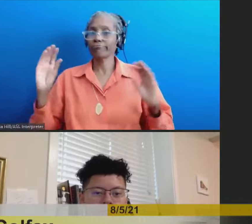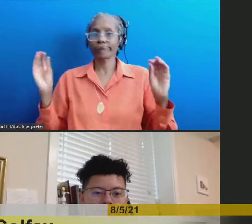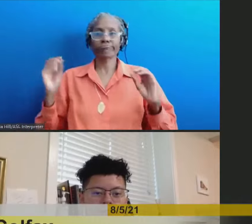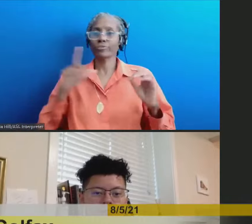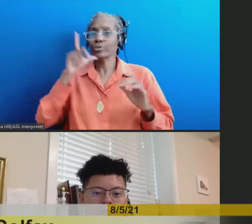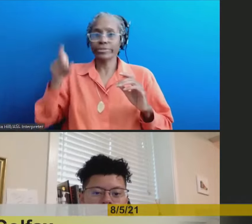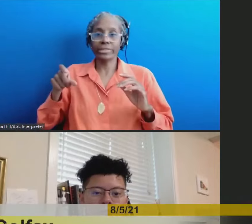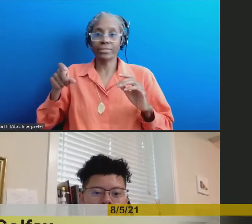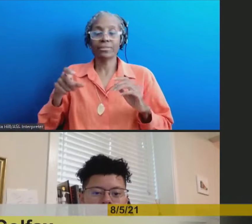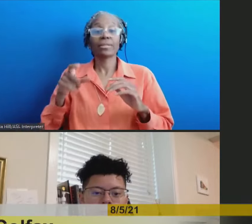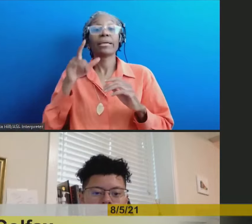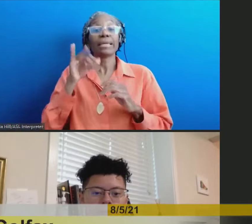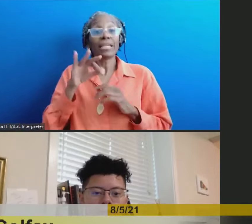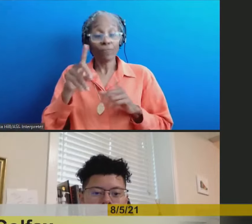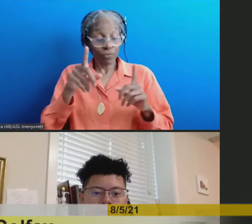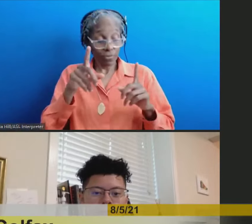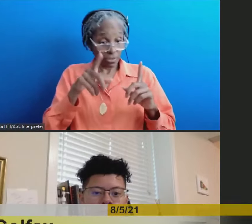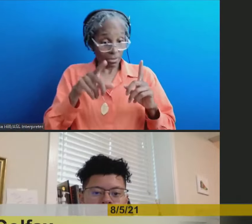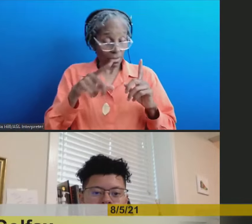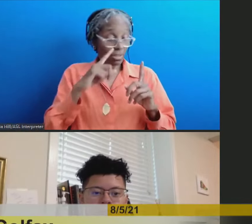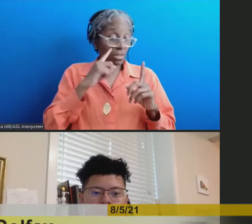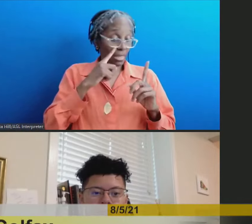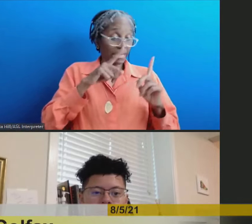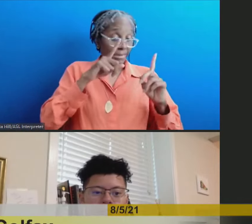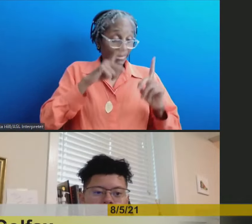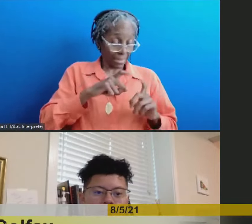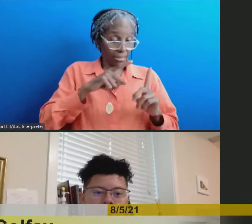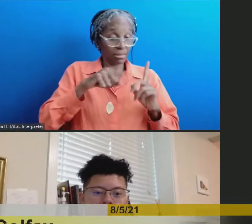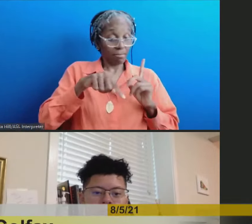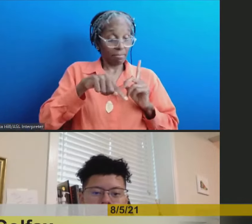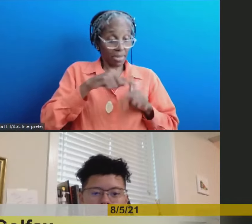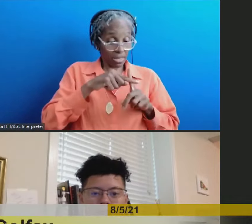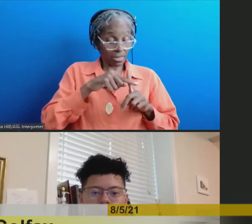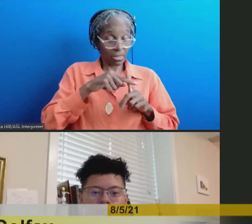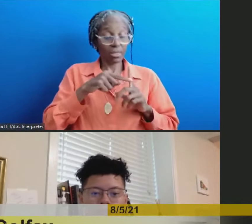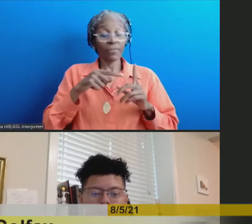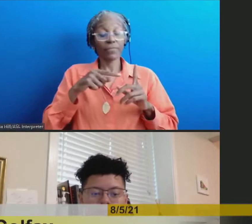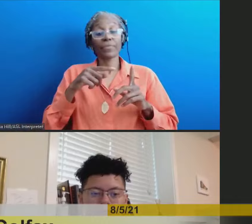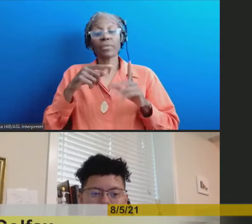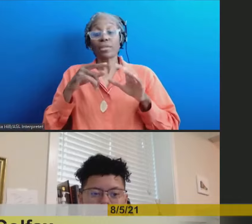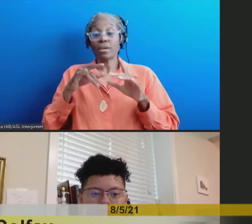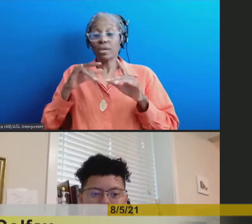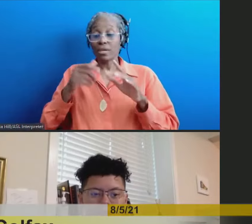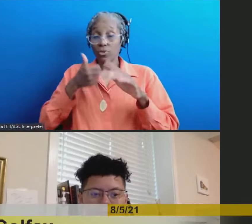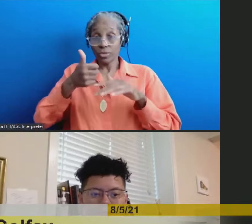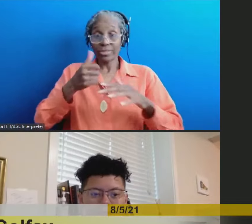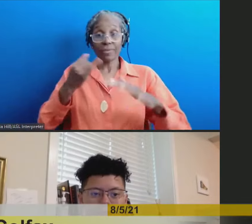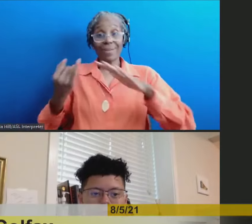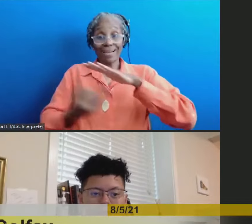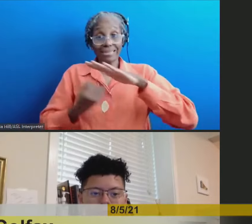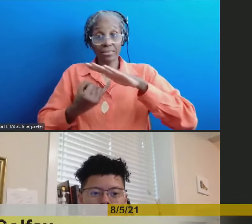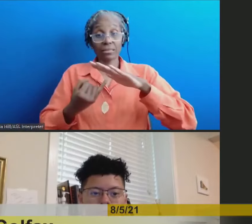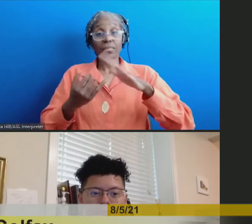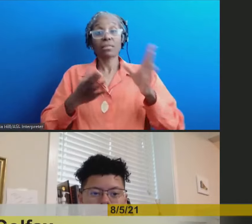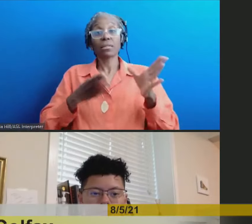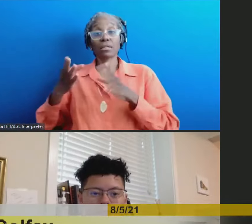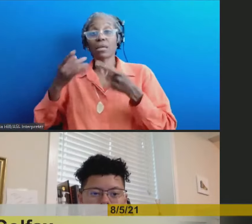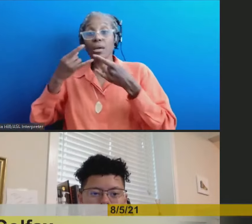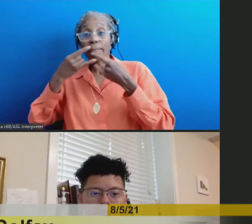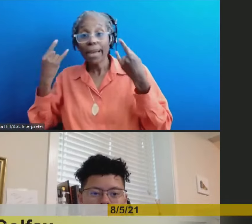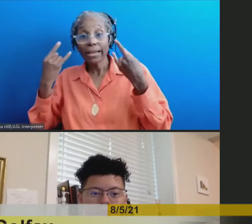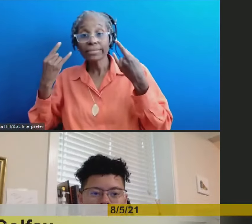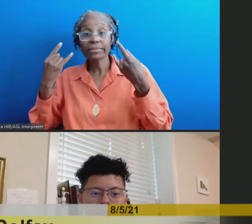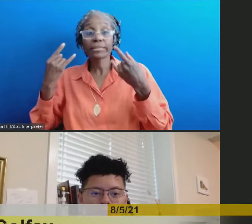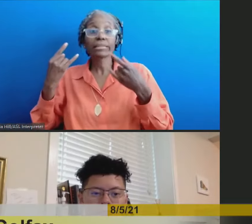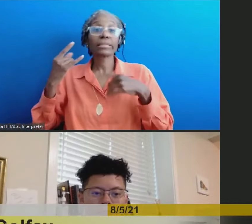if you do test positive, to isolate, to wear the mask, and for goodness sakes, if you have friends and family who haven't